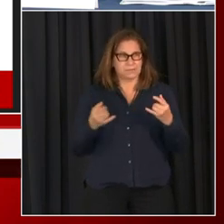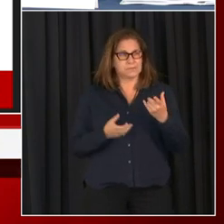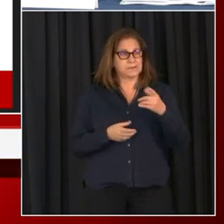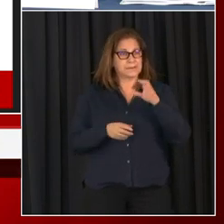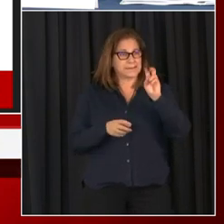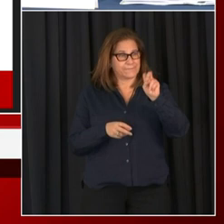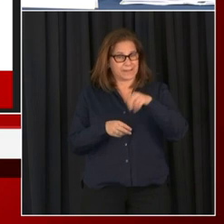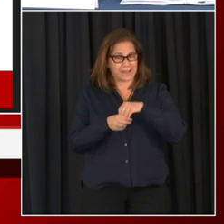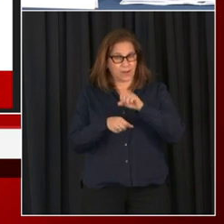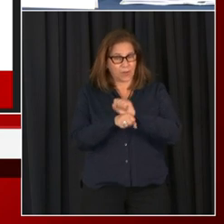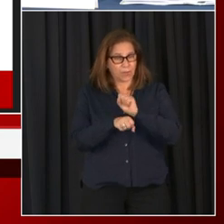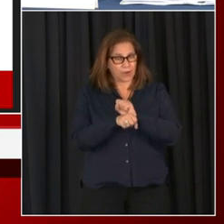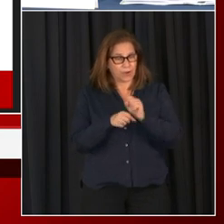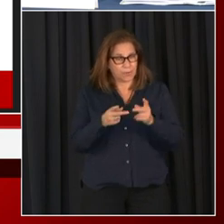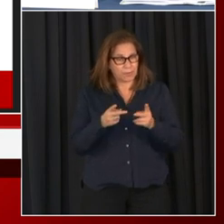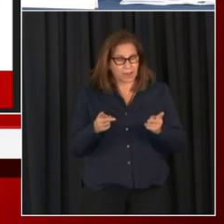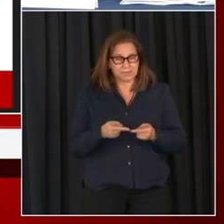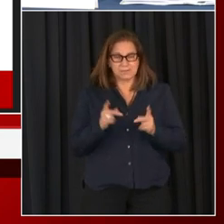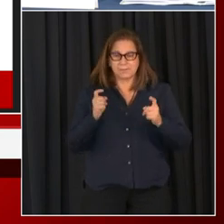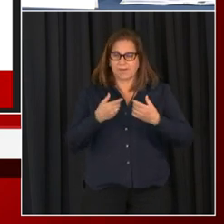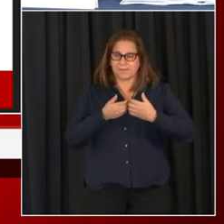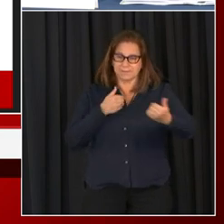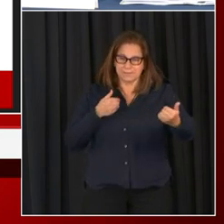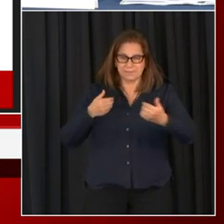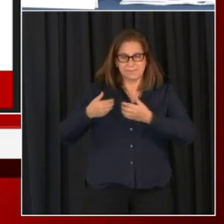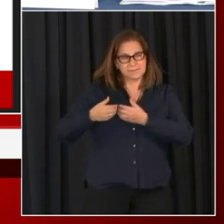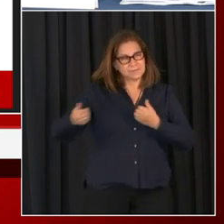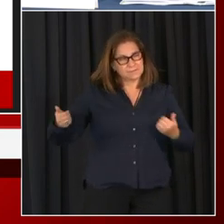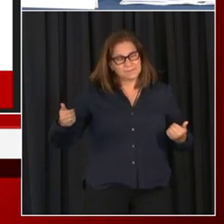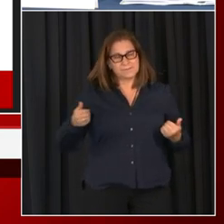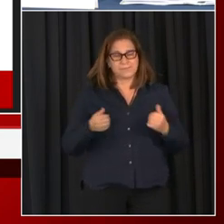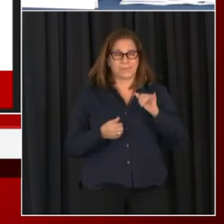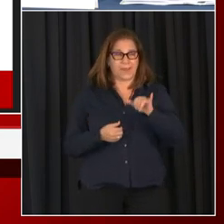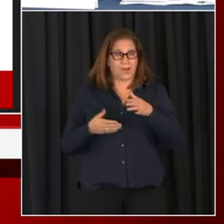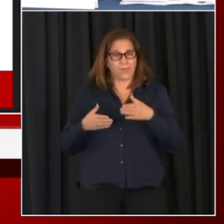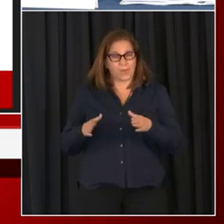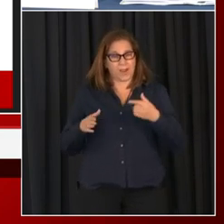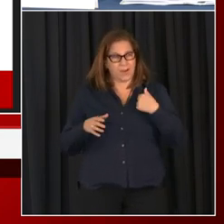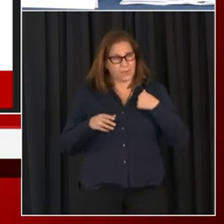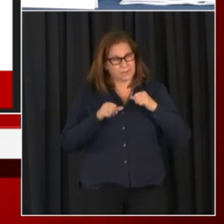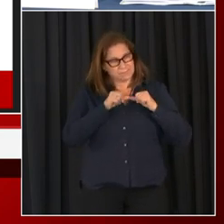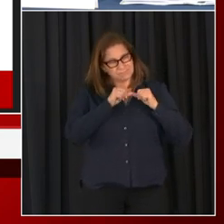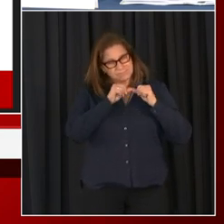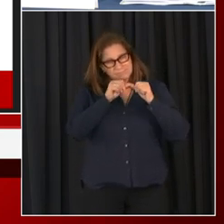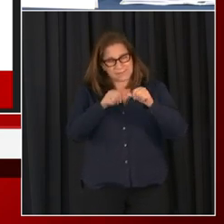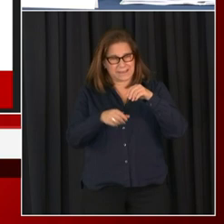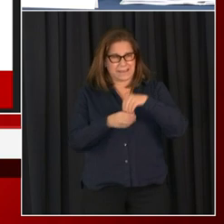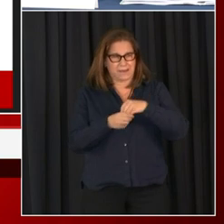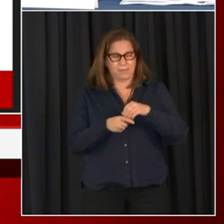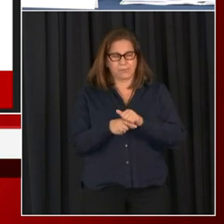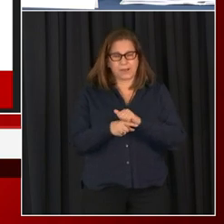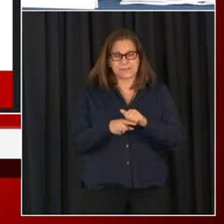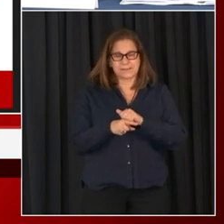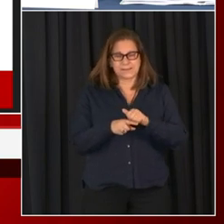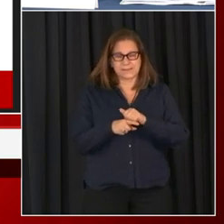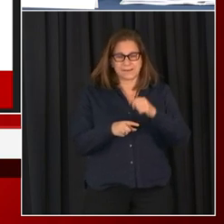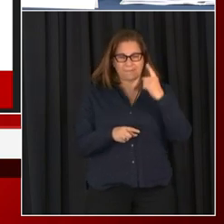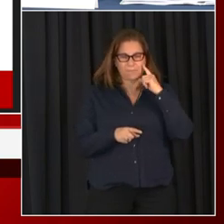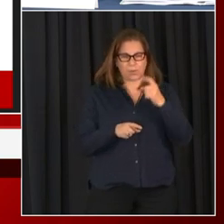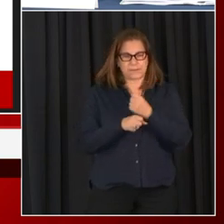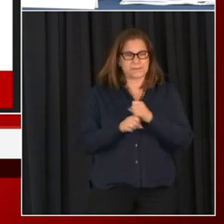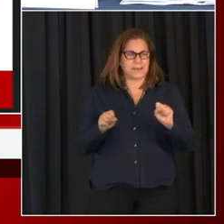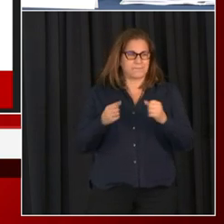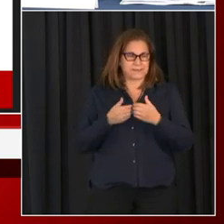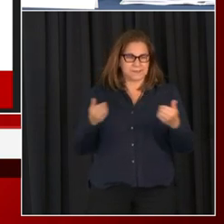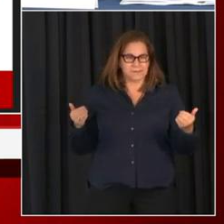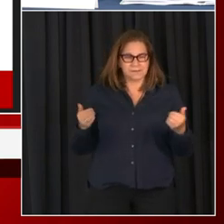work environment. So even though this is your best work buddy, your best work wife, your best work husband, keeping